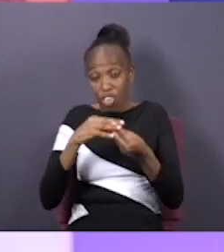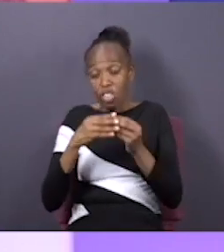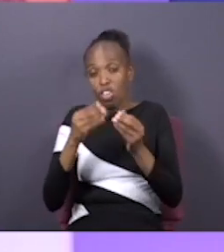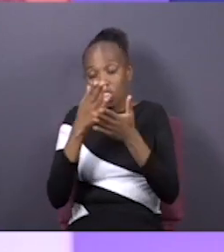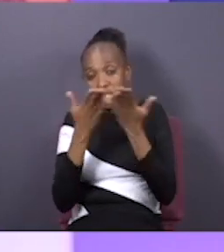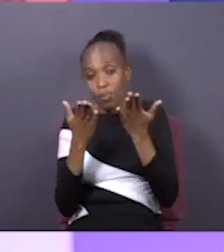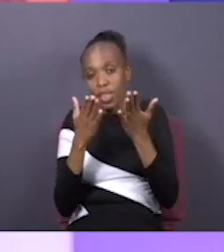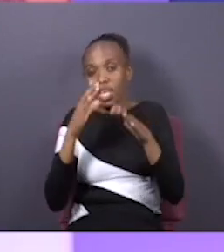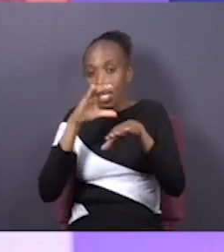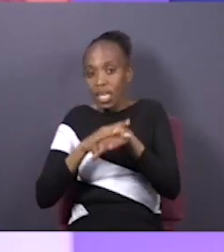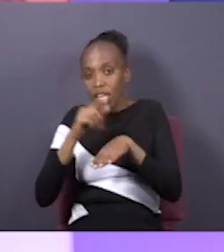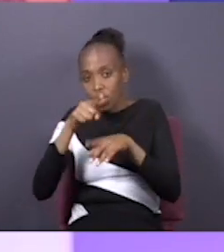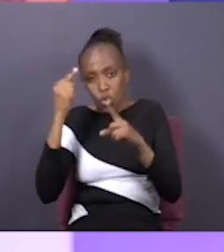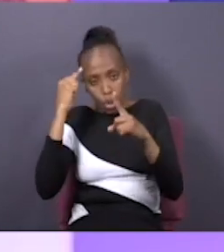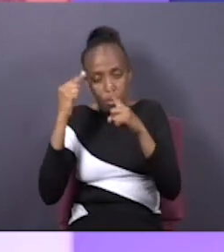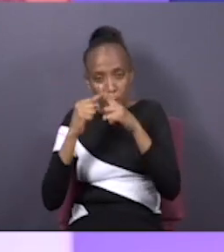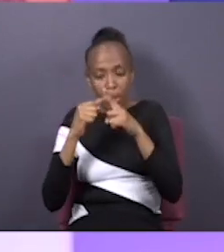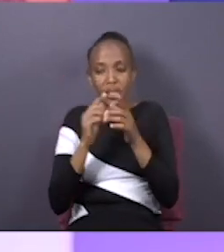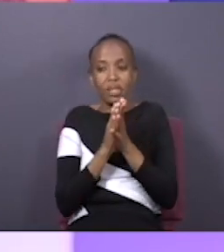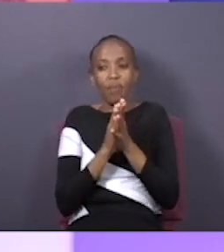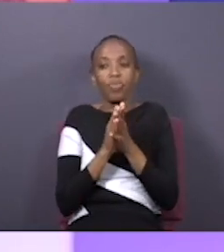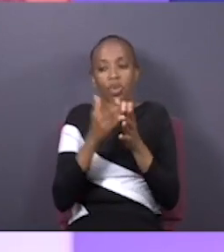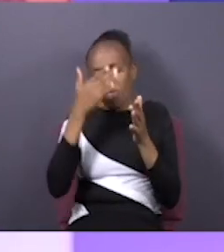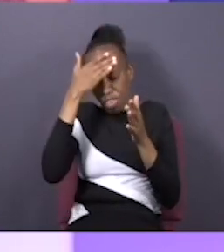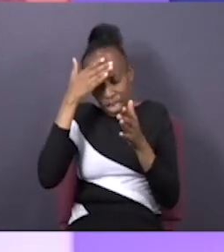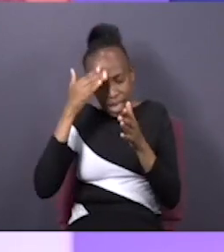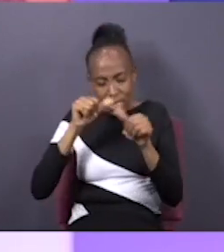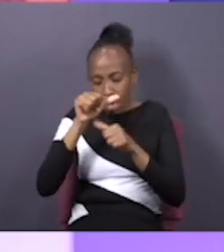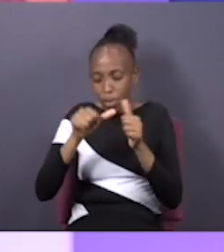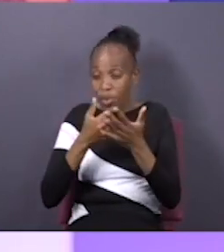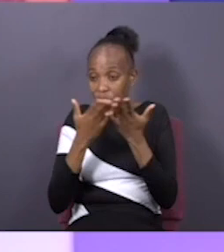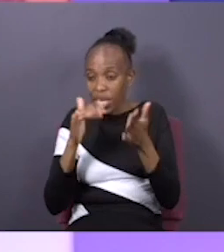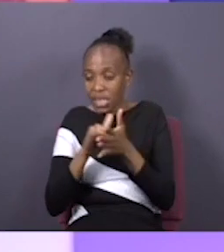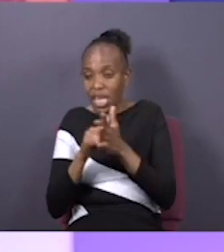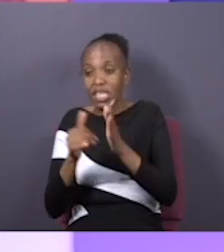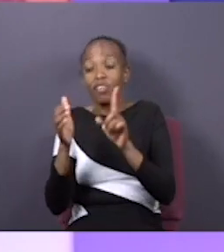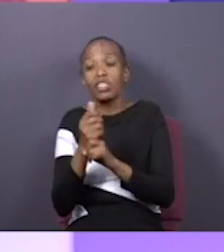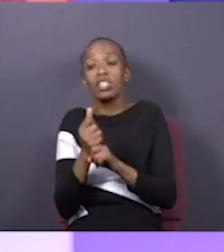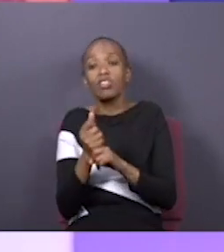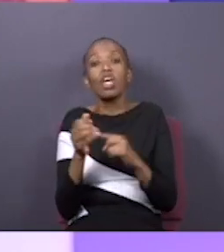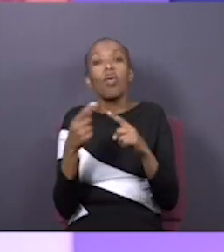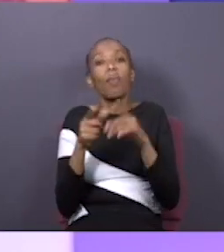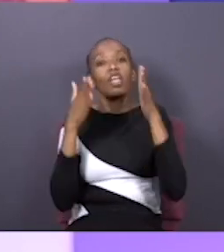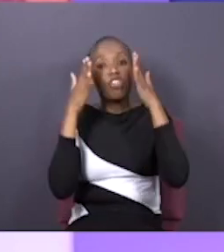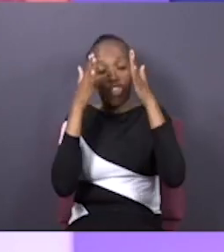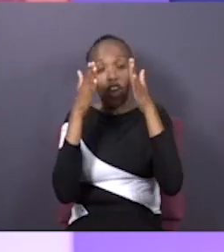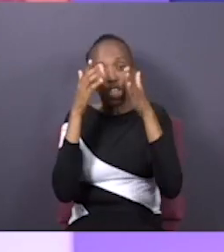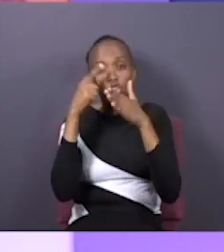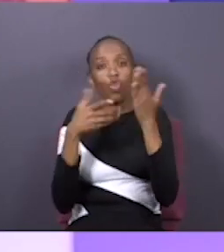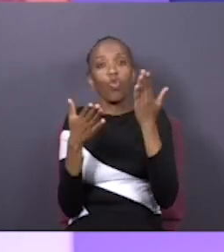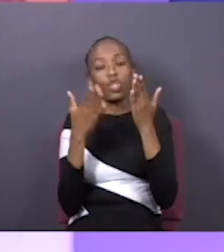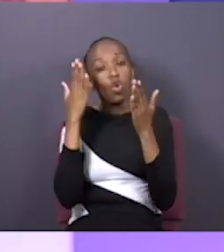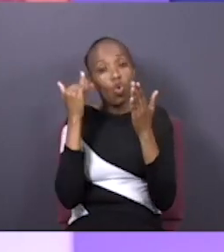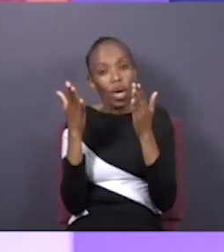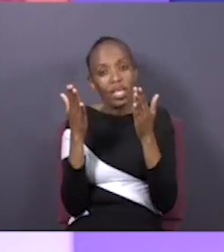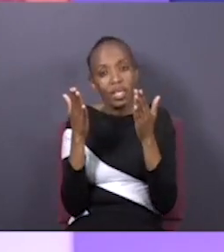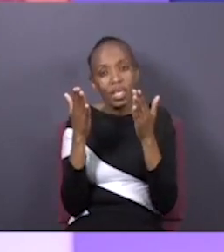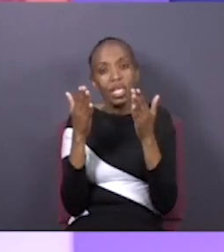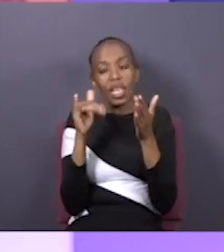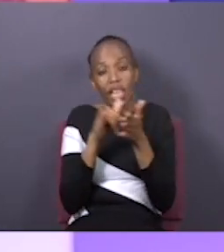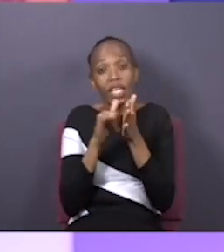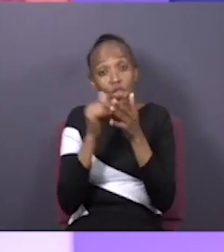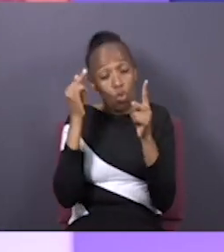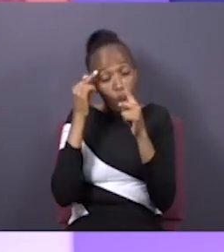something. Find that thing that you were designed for. Forget about the things that you have achieved. Focus on that because it will be